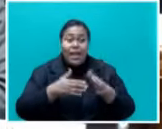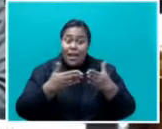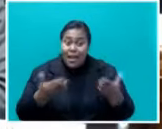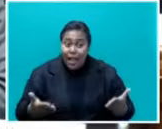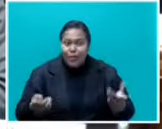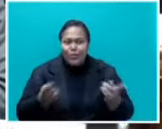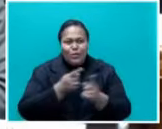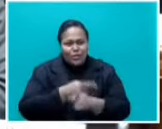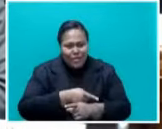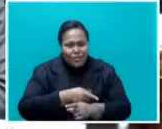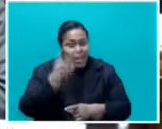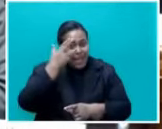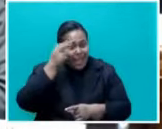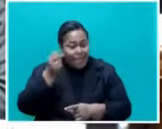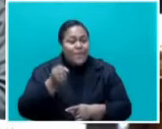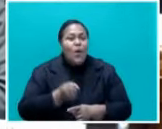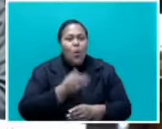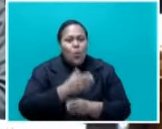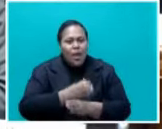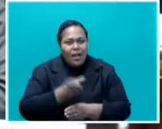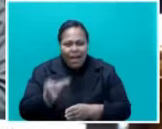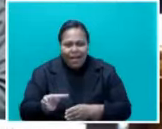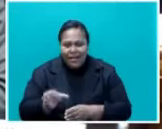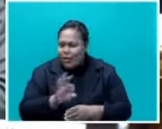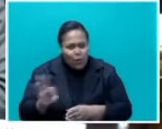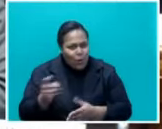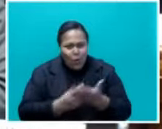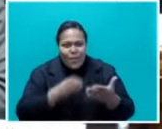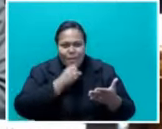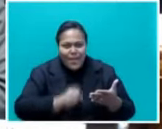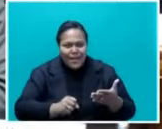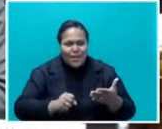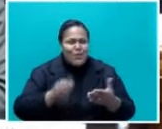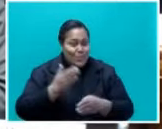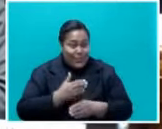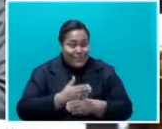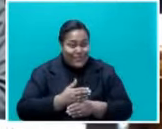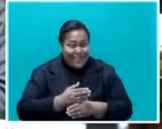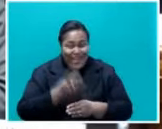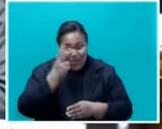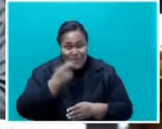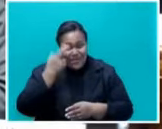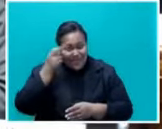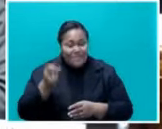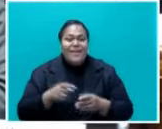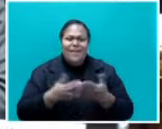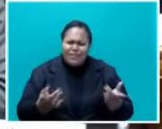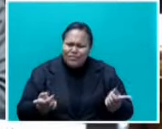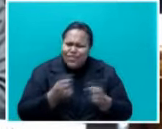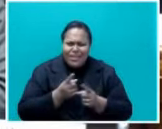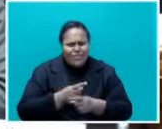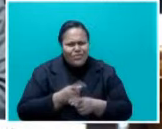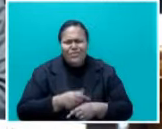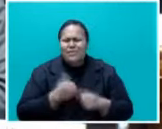Workers' Compensation Act because it's not only men who work. There are many laws like this that have been amended.